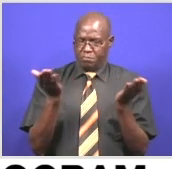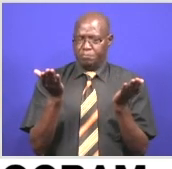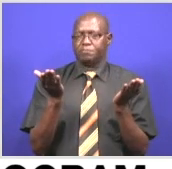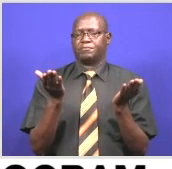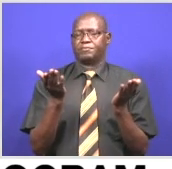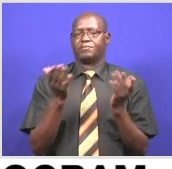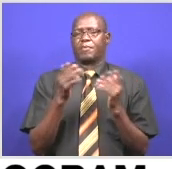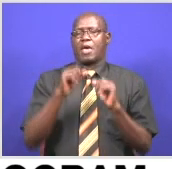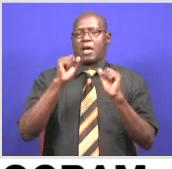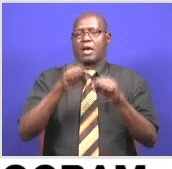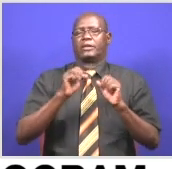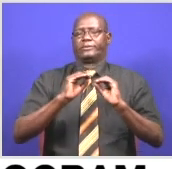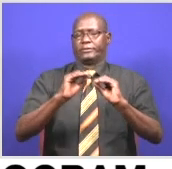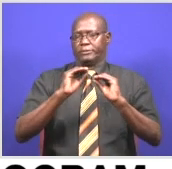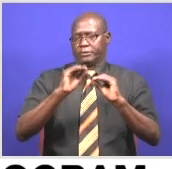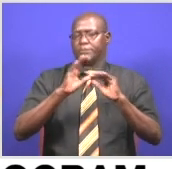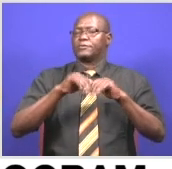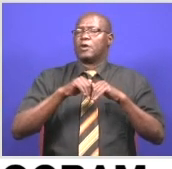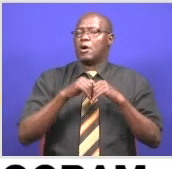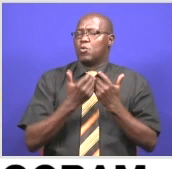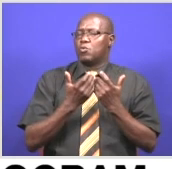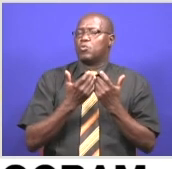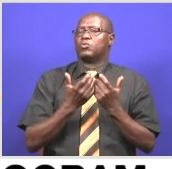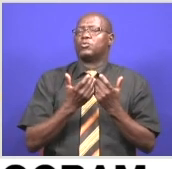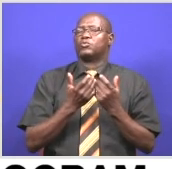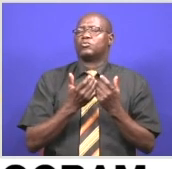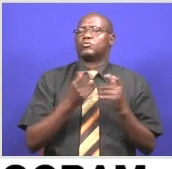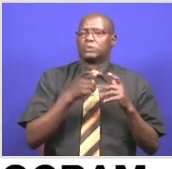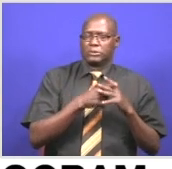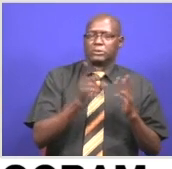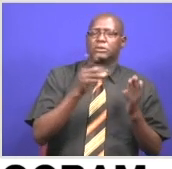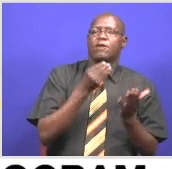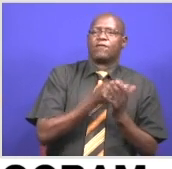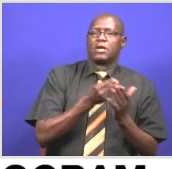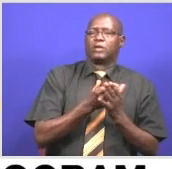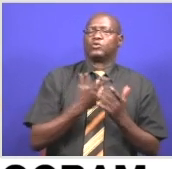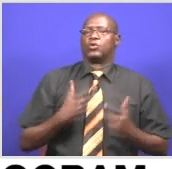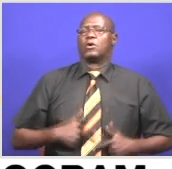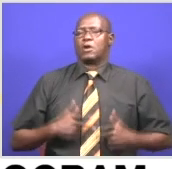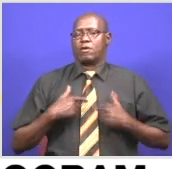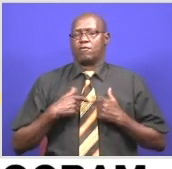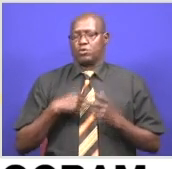can be taught on how they can embark on a financial life going forward.